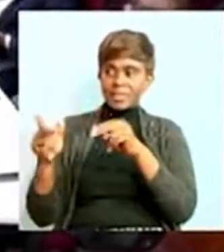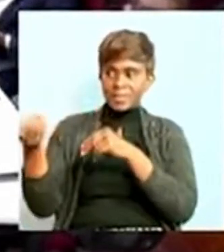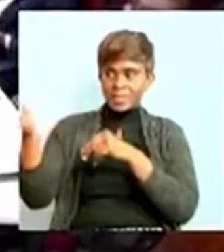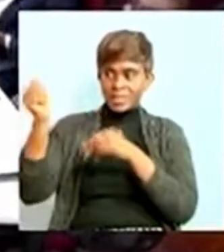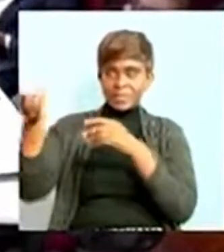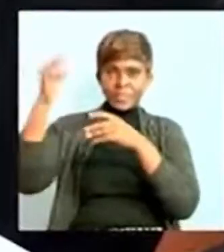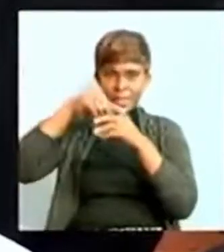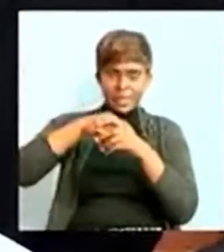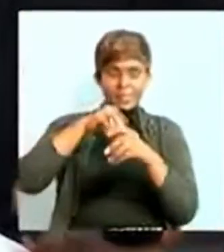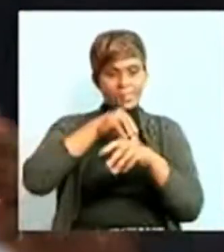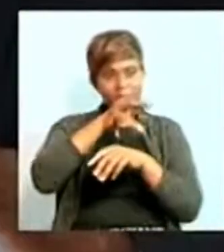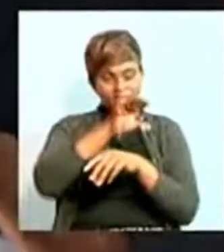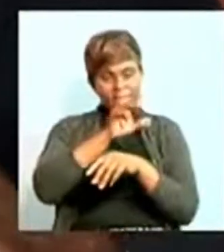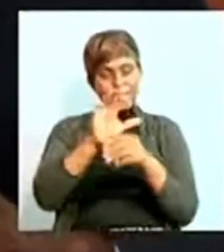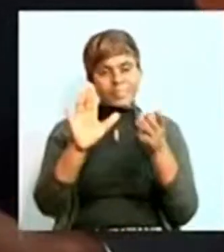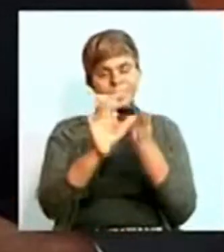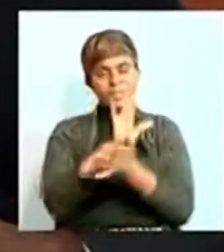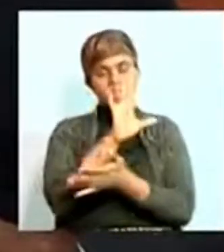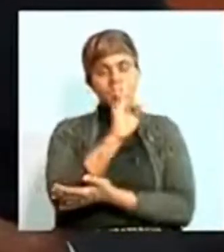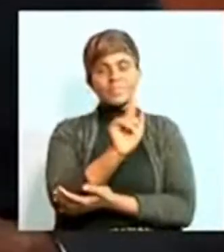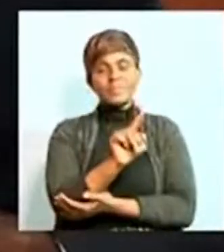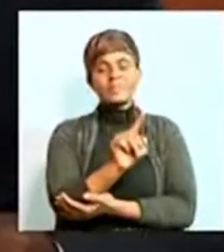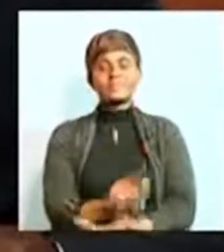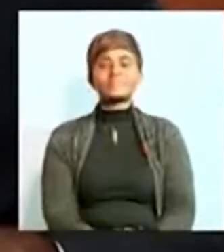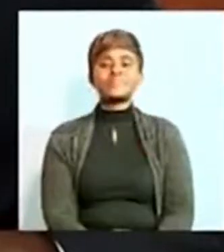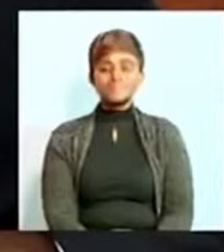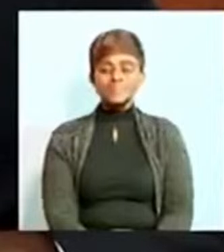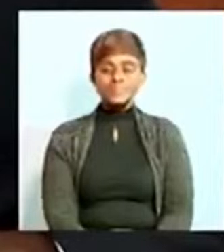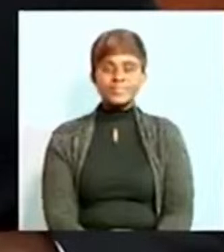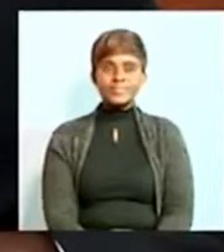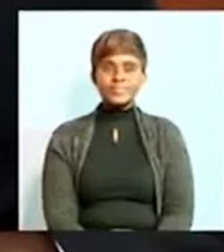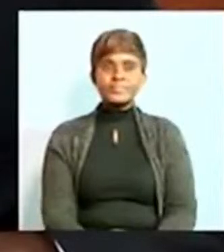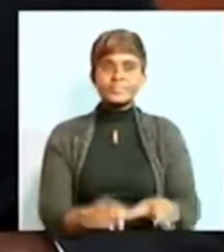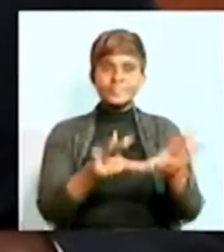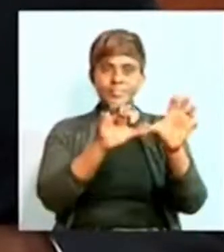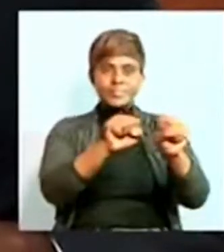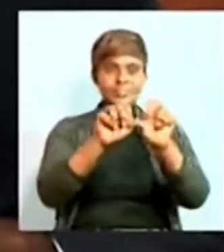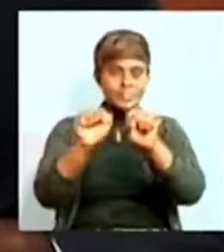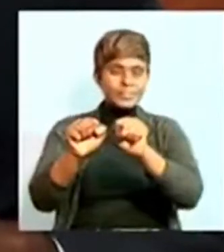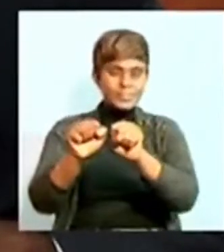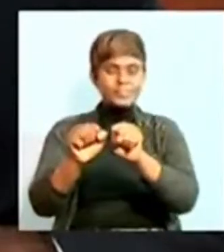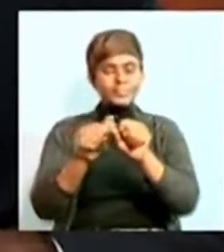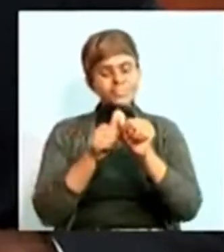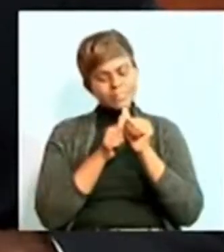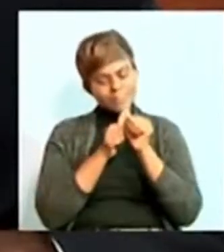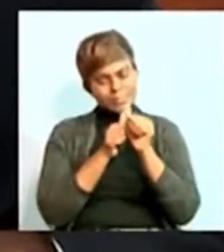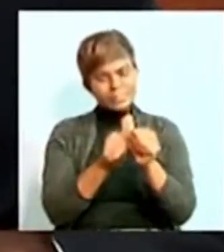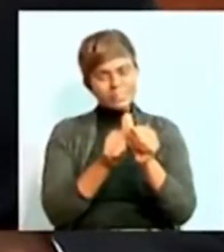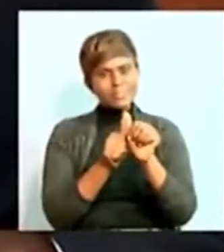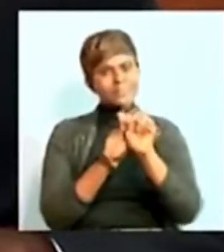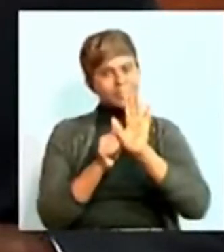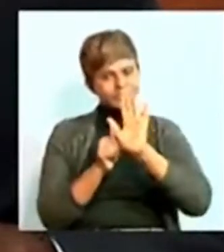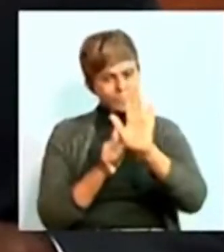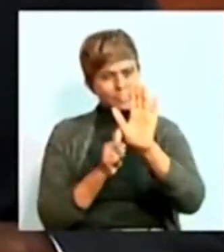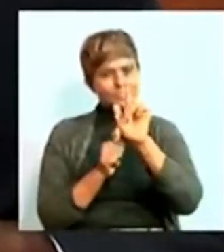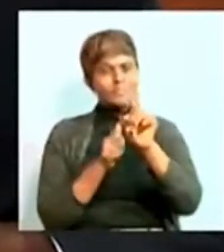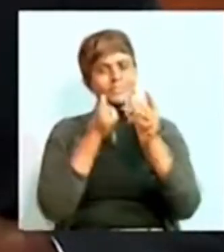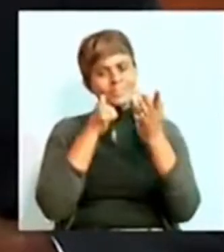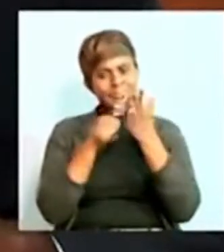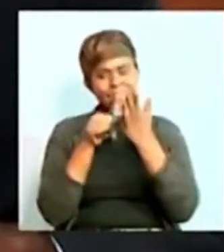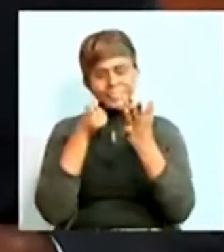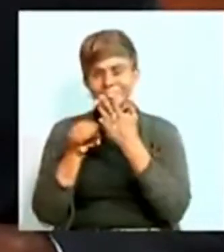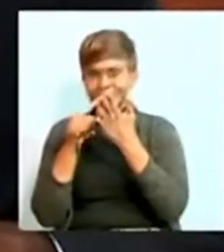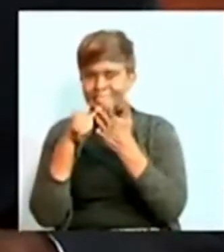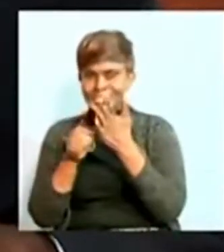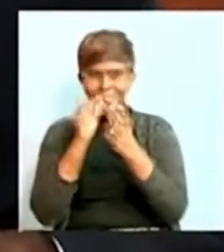to council. Page 7, on the confirmations. I've followed your letters to